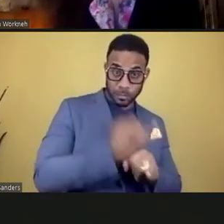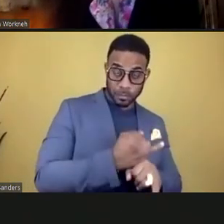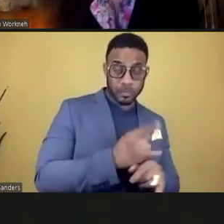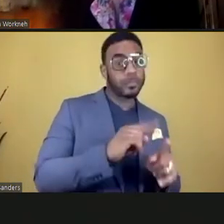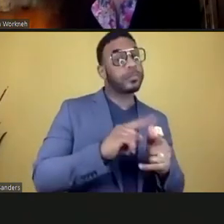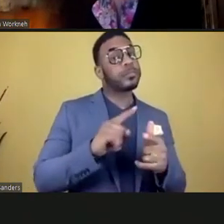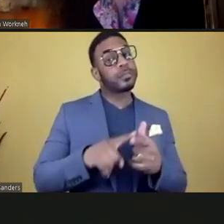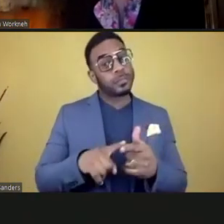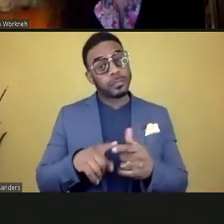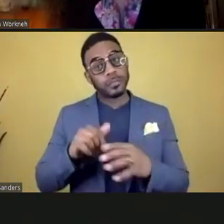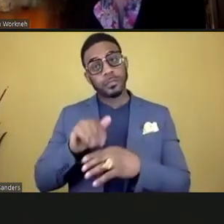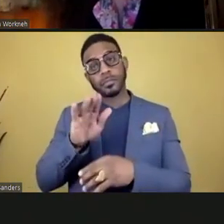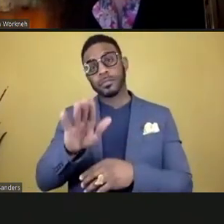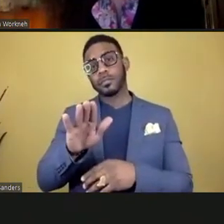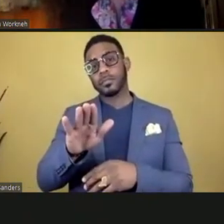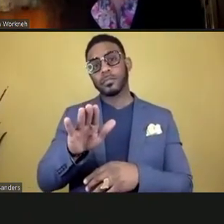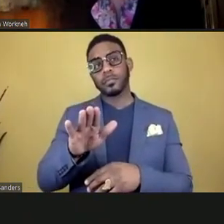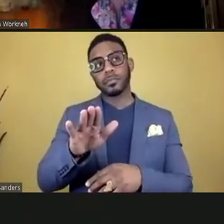or in your